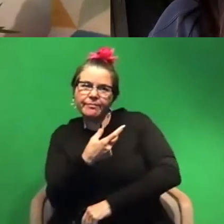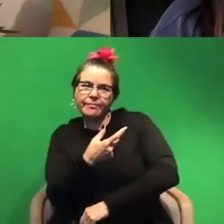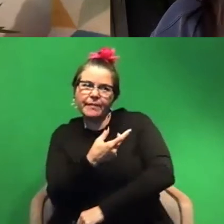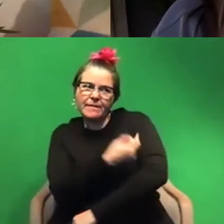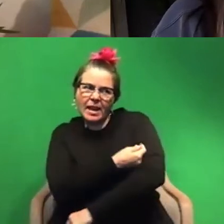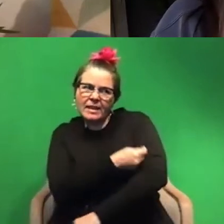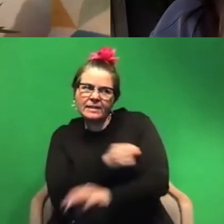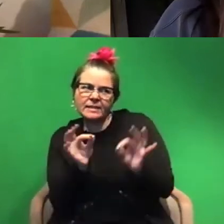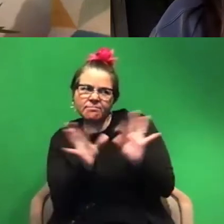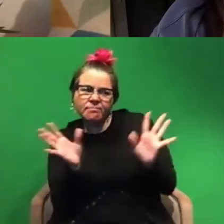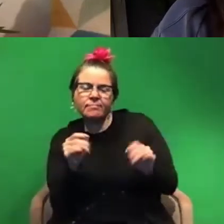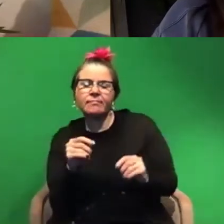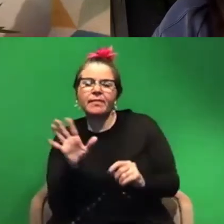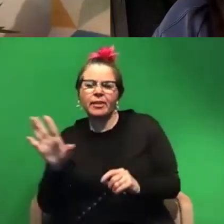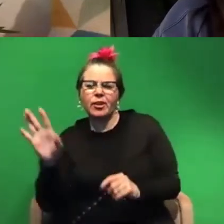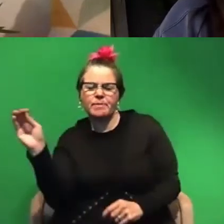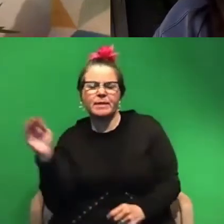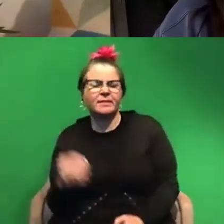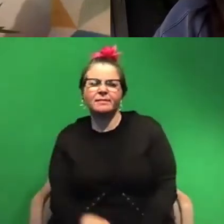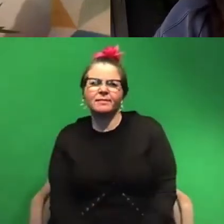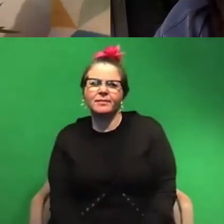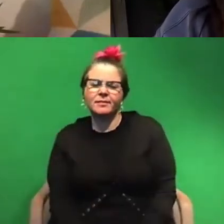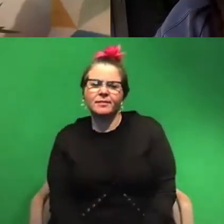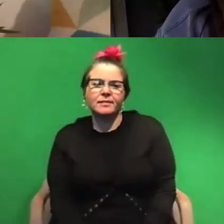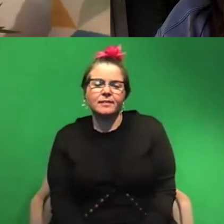useful for humans. But